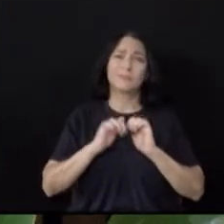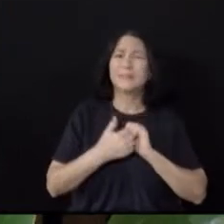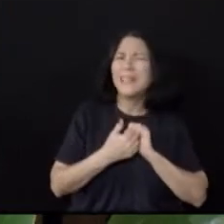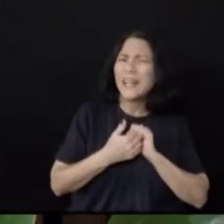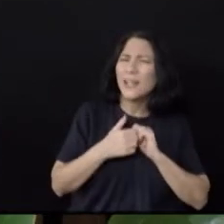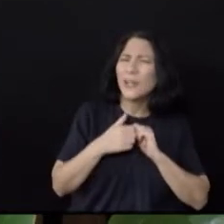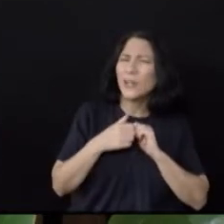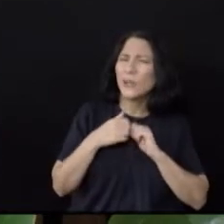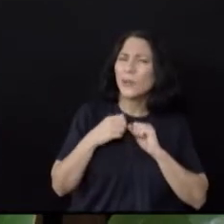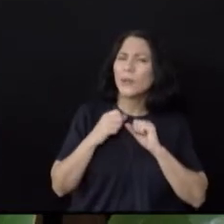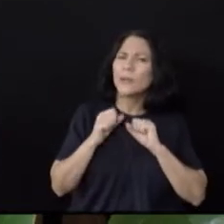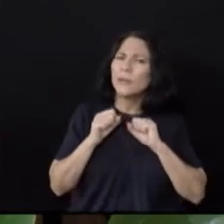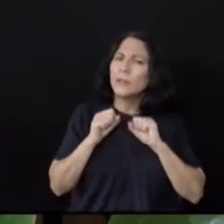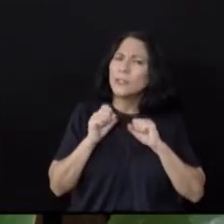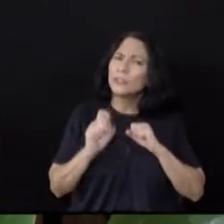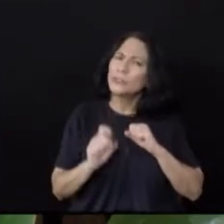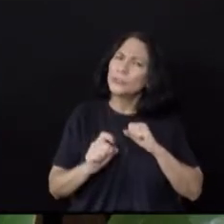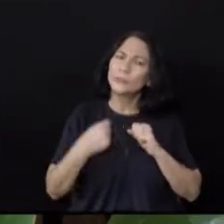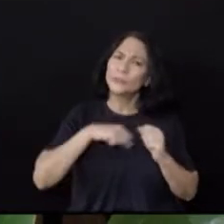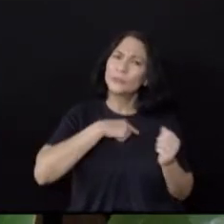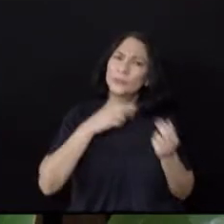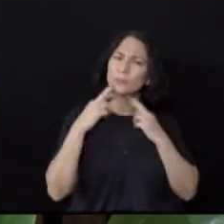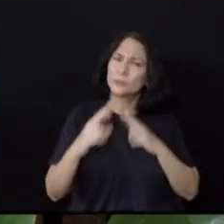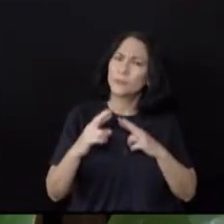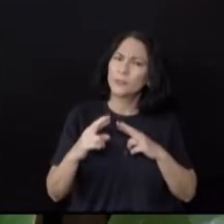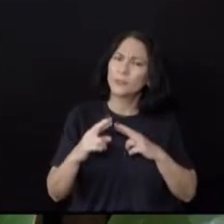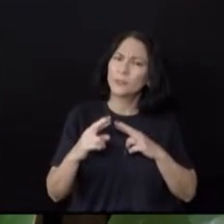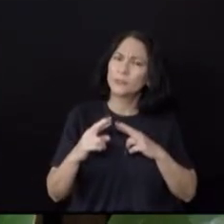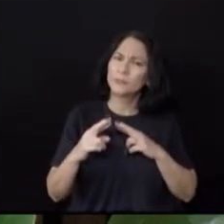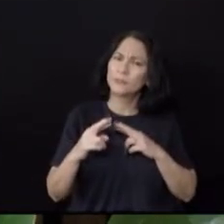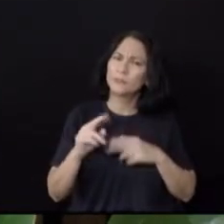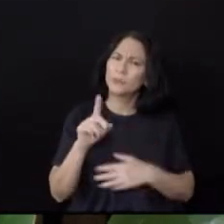respond? That is the question for us as Christians today.